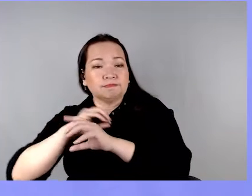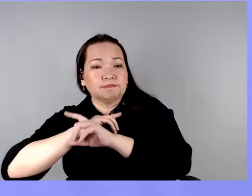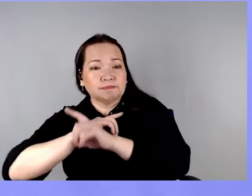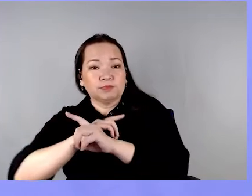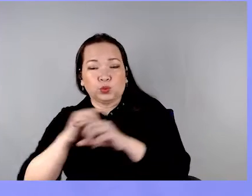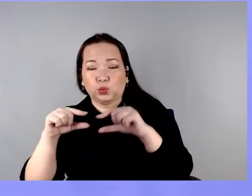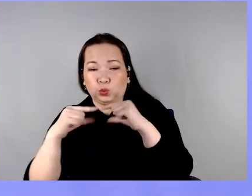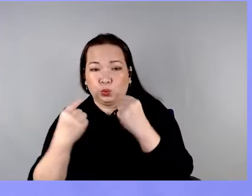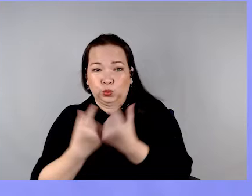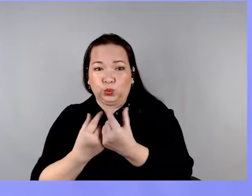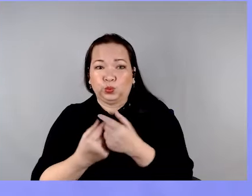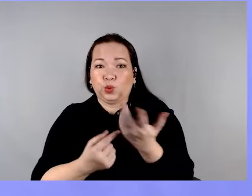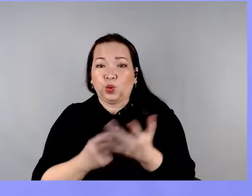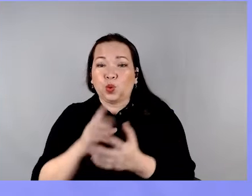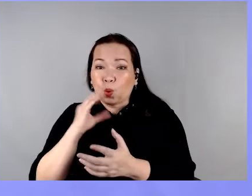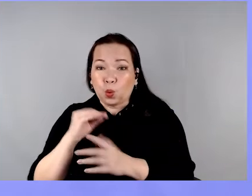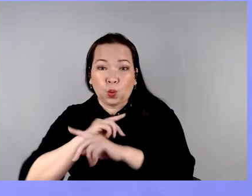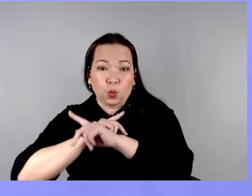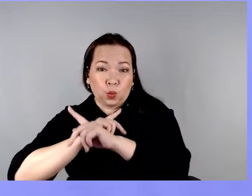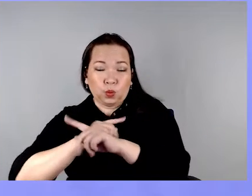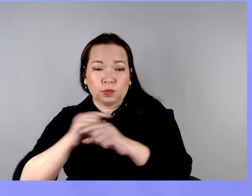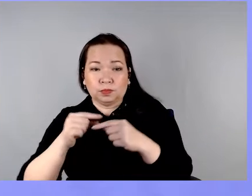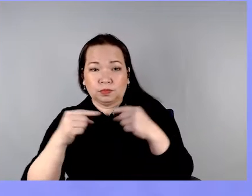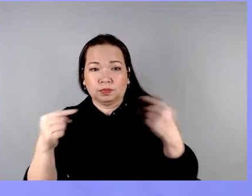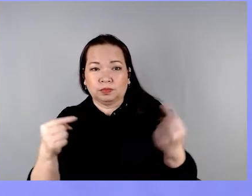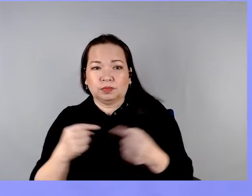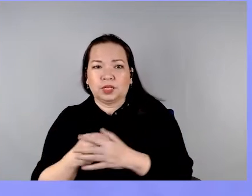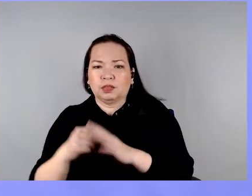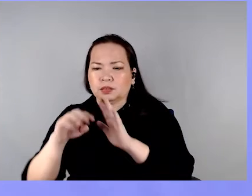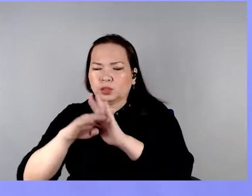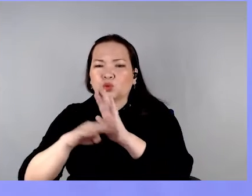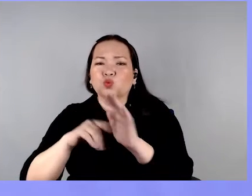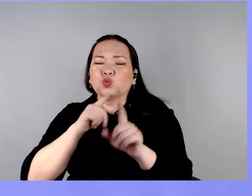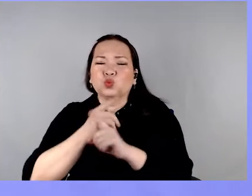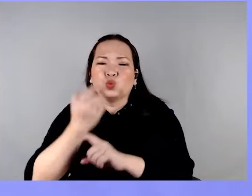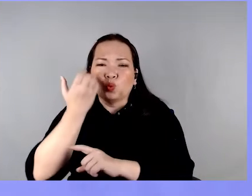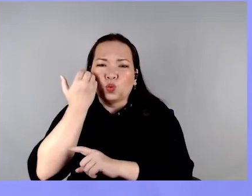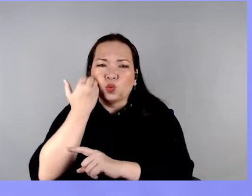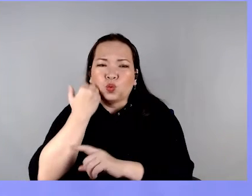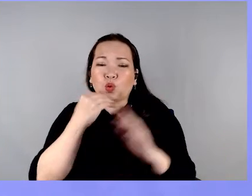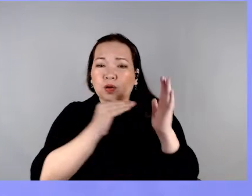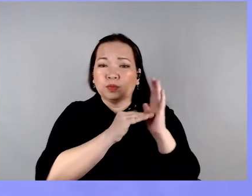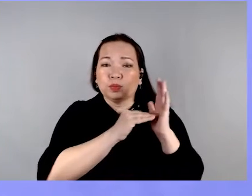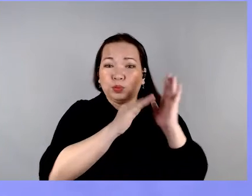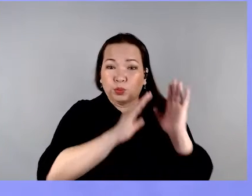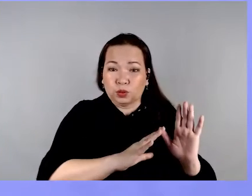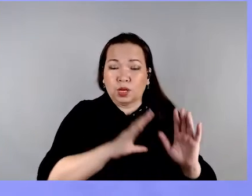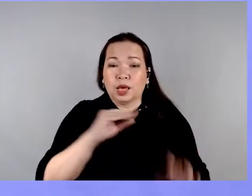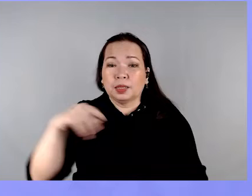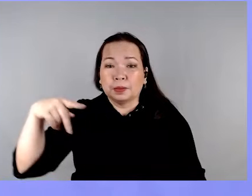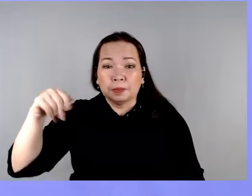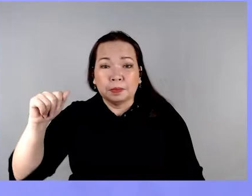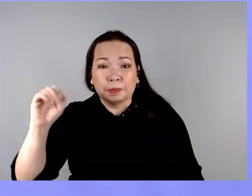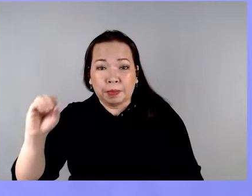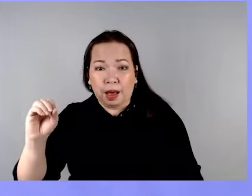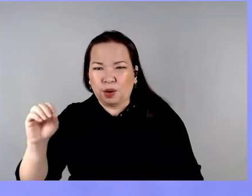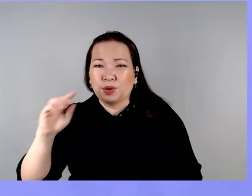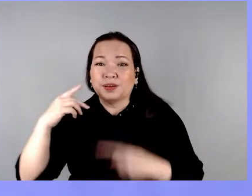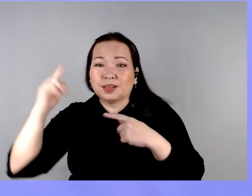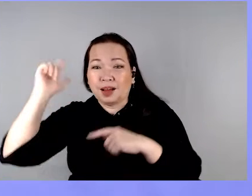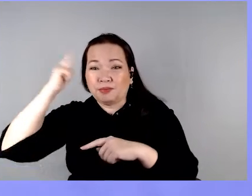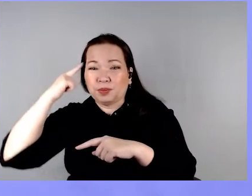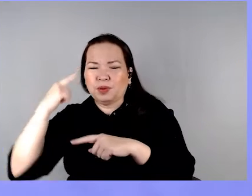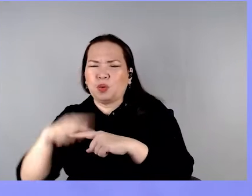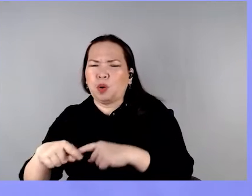form part of this pillar. Foremost is the long-standing issue of the shortage of prosecutors and public attorneys and